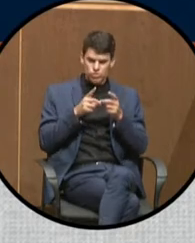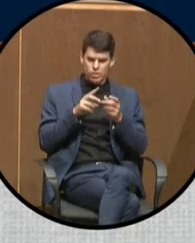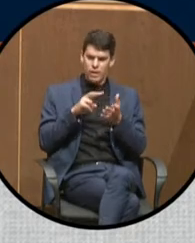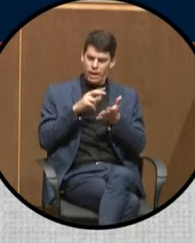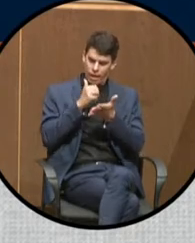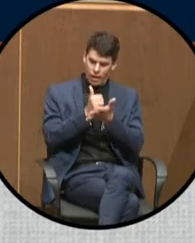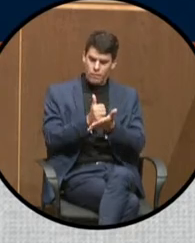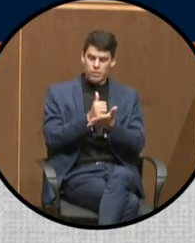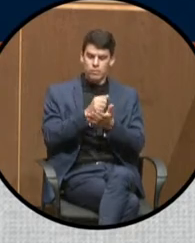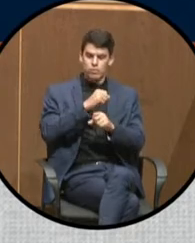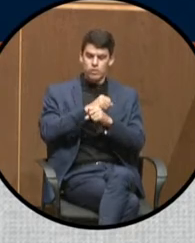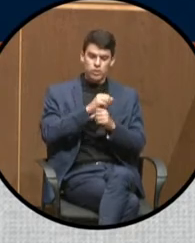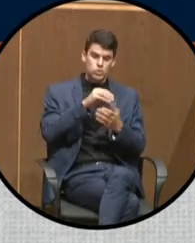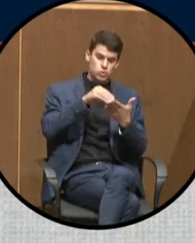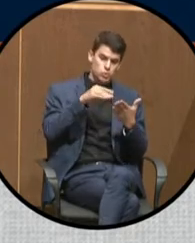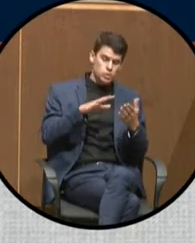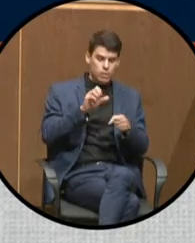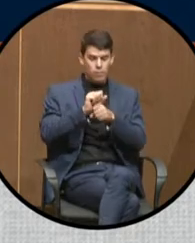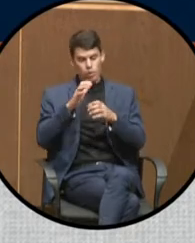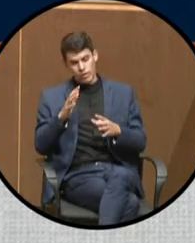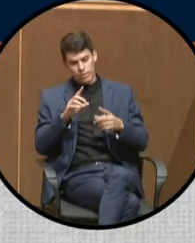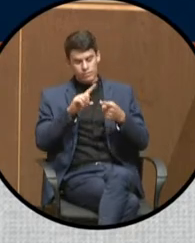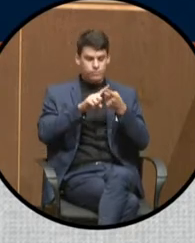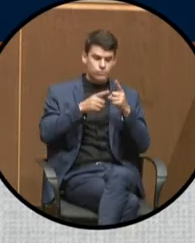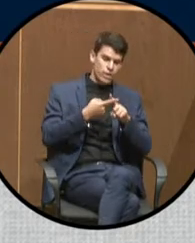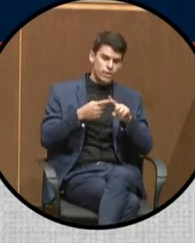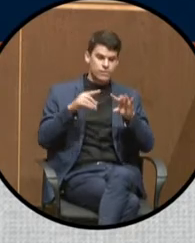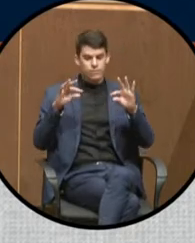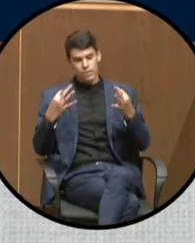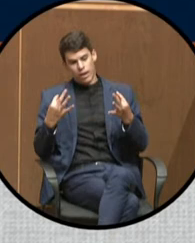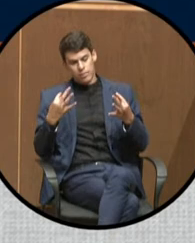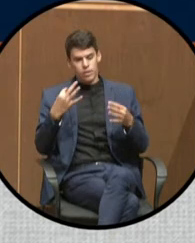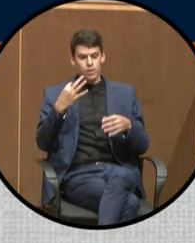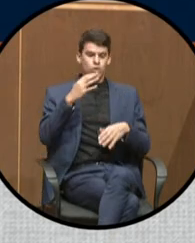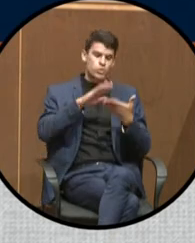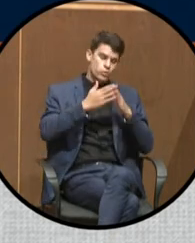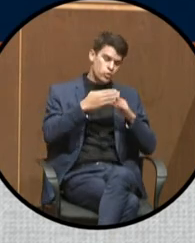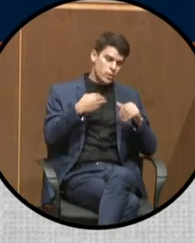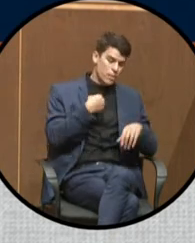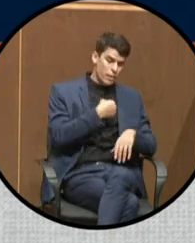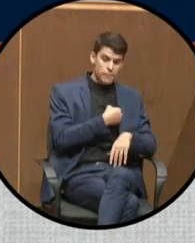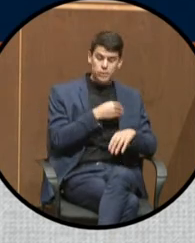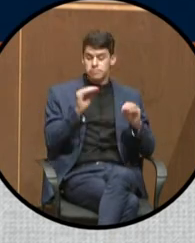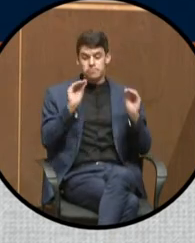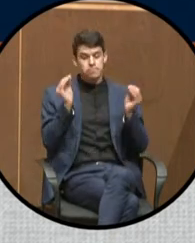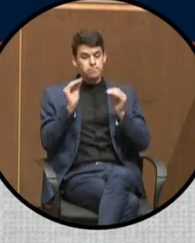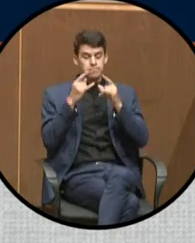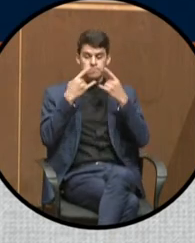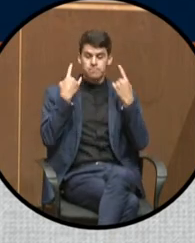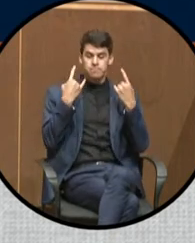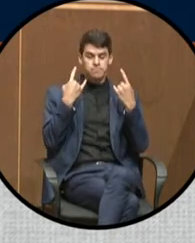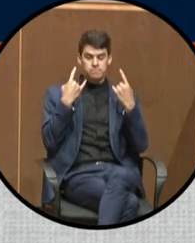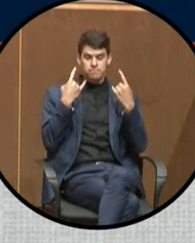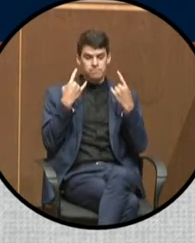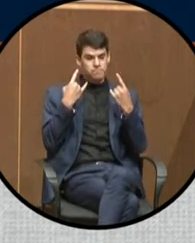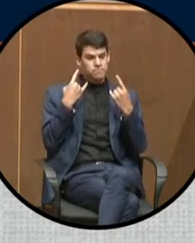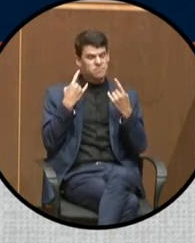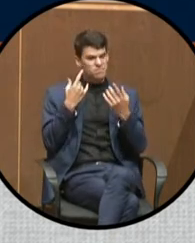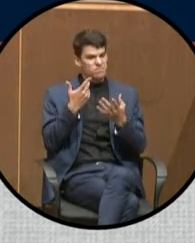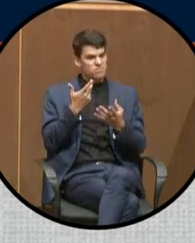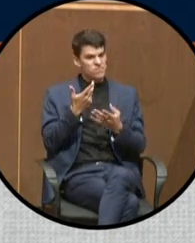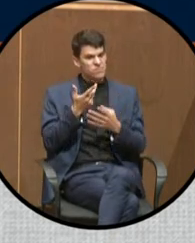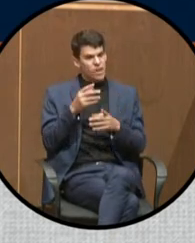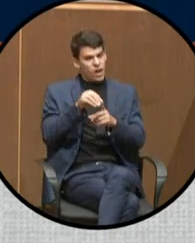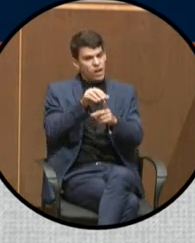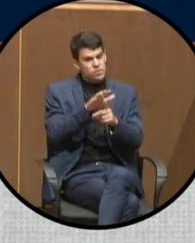protect students, employees, friends, family, and community members. A failure to wear a face covering can unnecessarily expose others